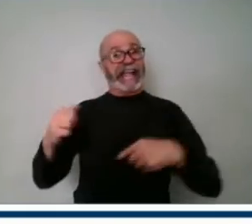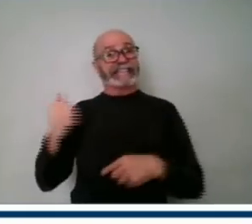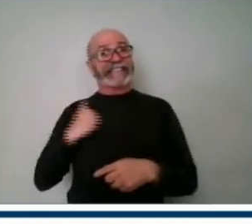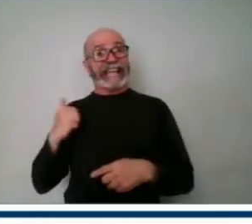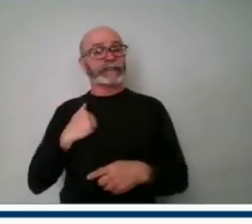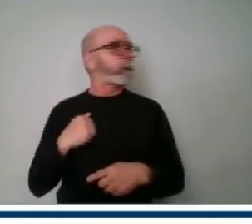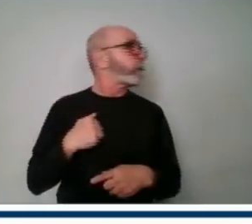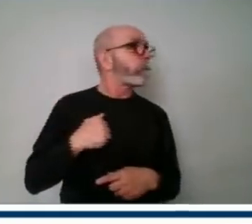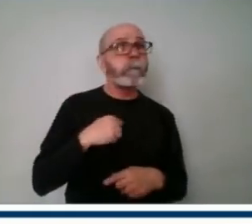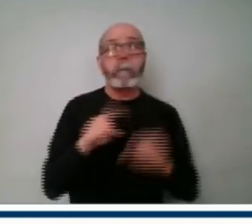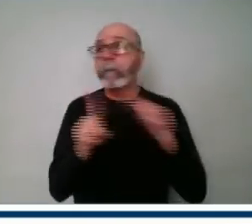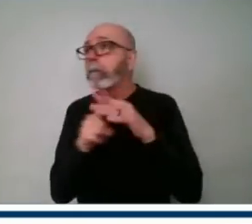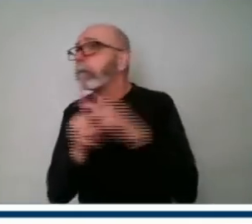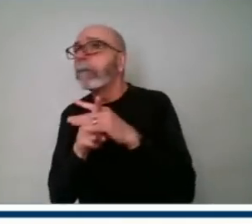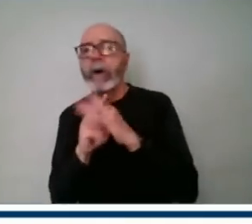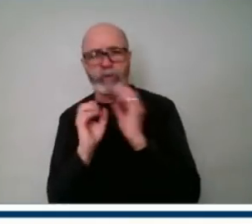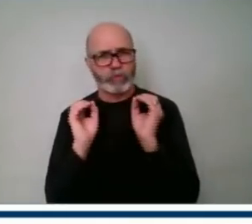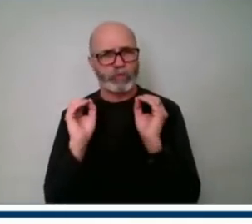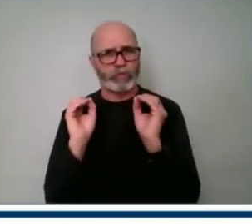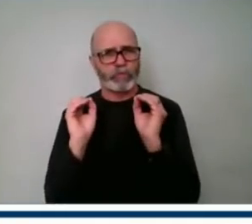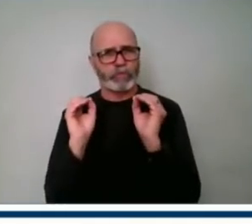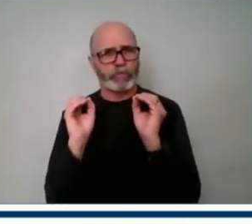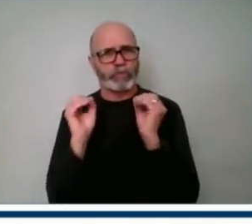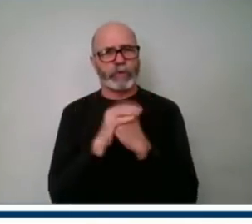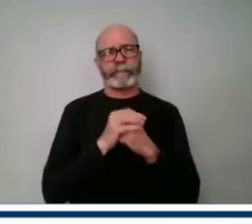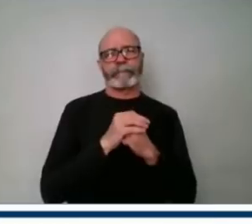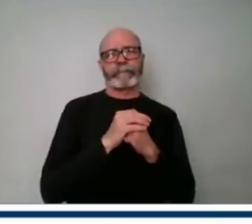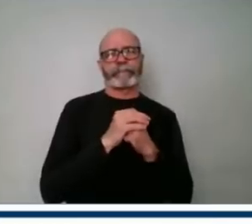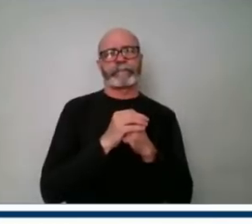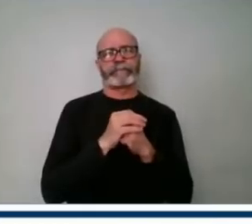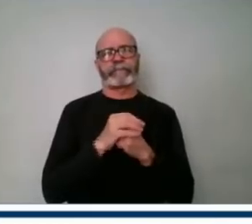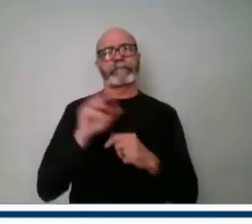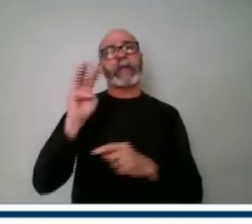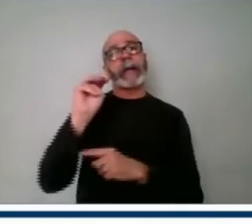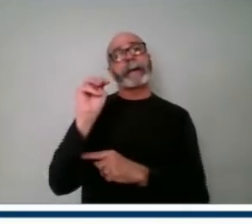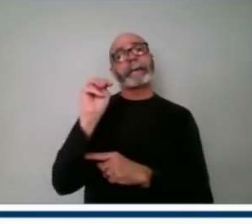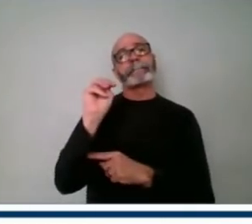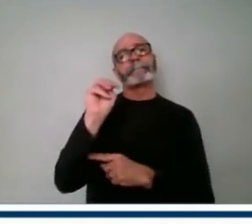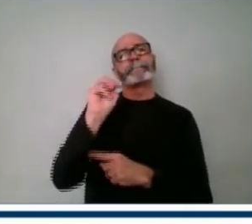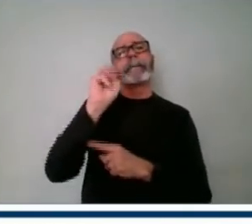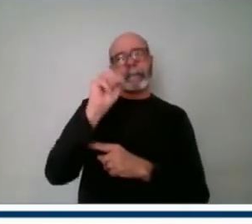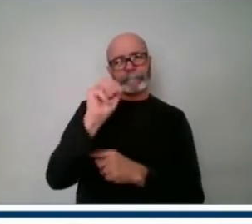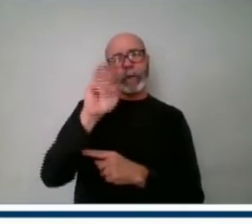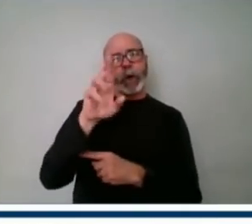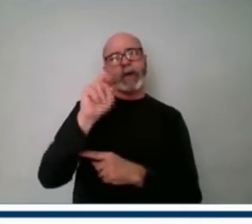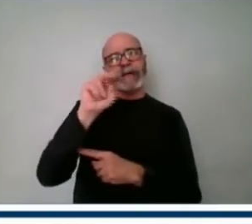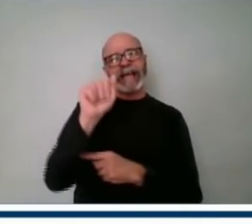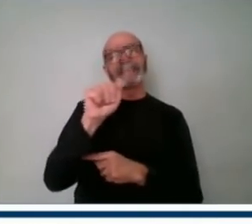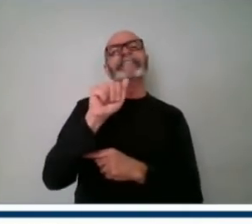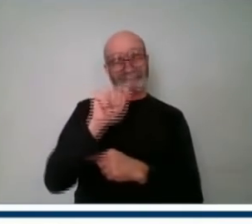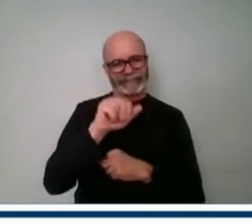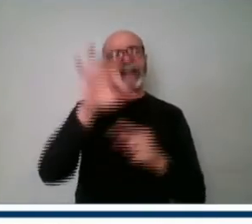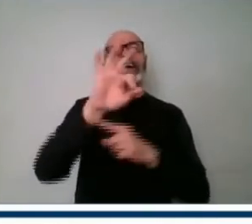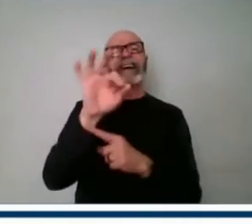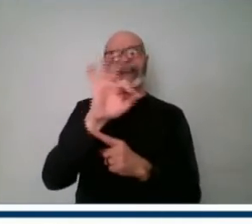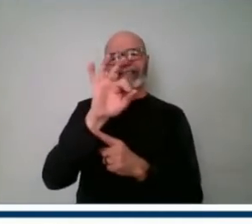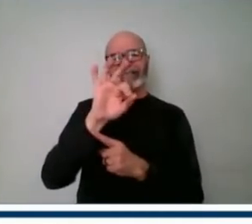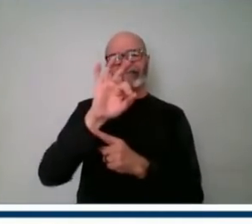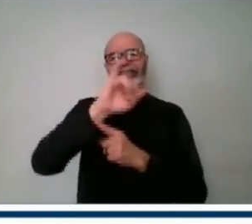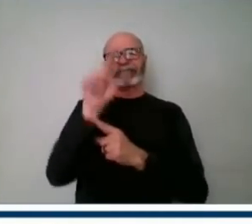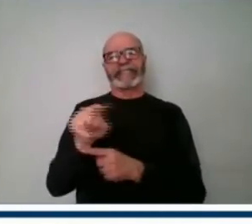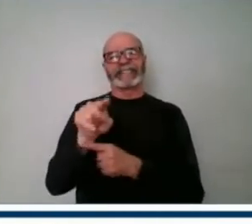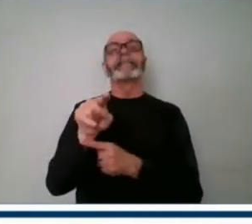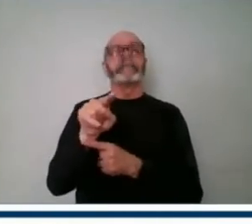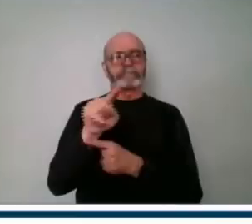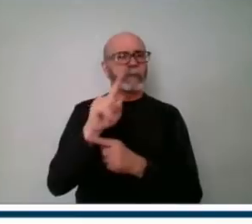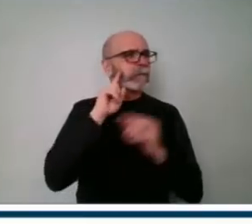reported with the mRNA vaccines, Pfizer and Moderna, anywhere in the world. The European Medicines Agency